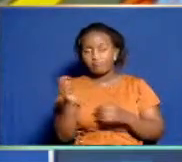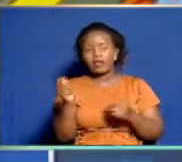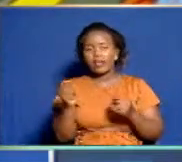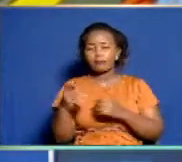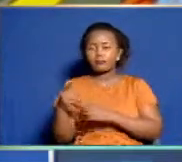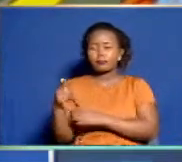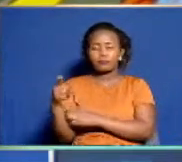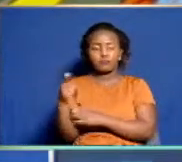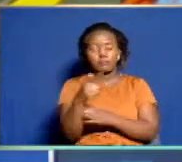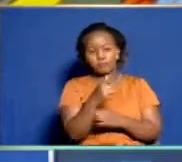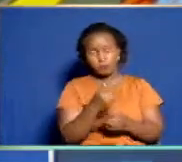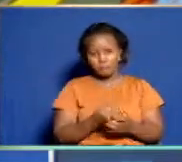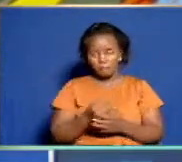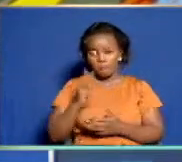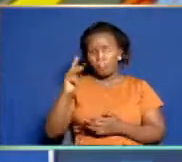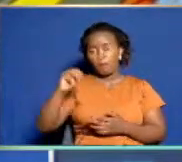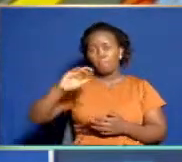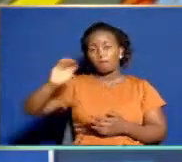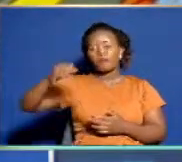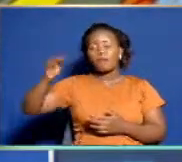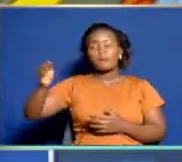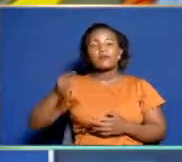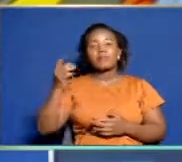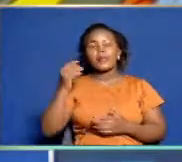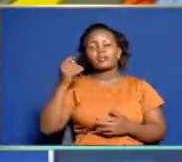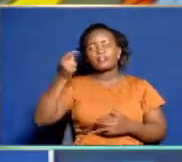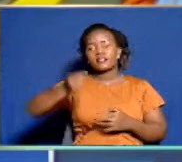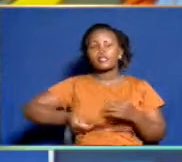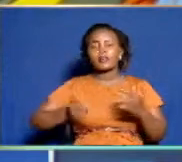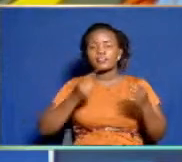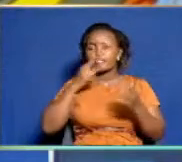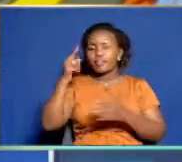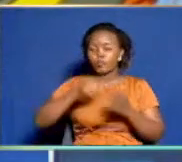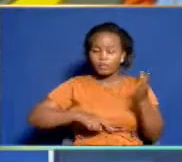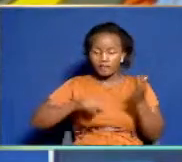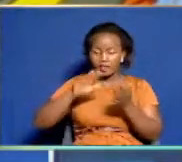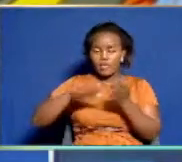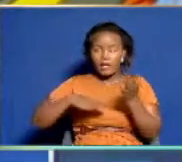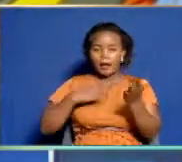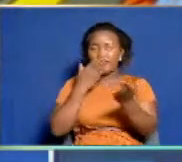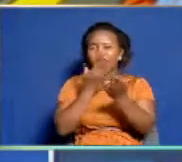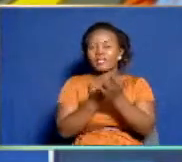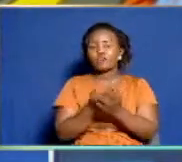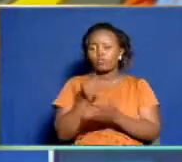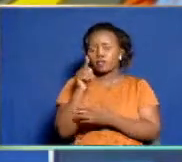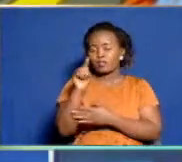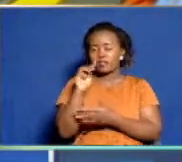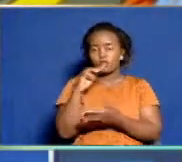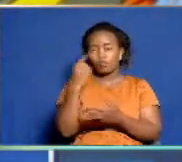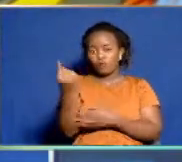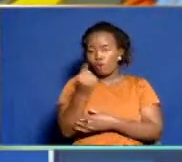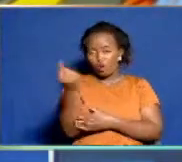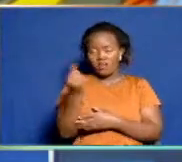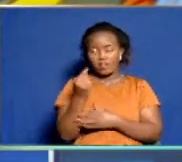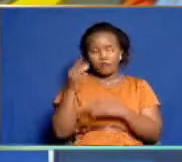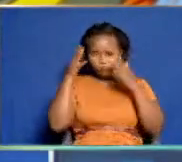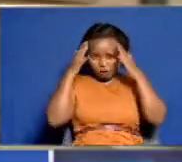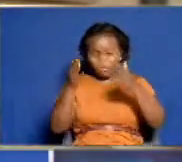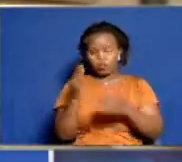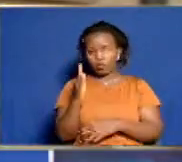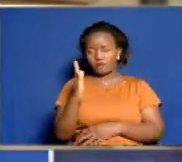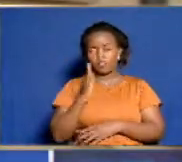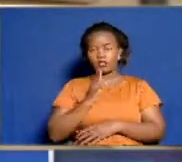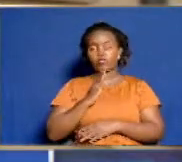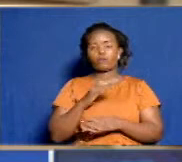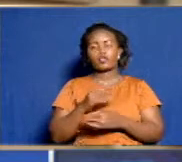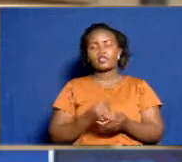Milimani Principal Magistrate Zainab Abdul ruled that the application by prosecution was merited on security grounds. The